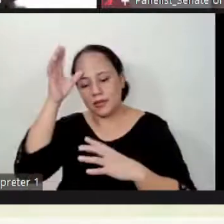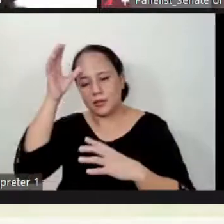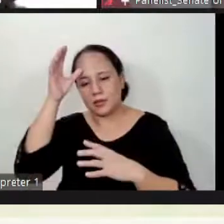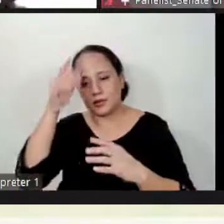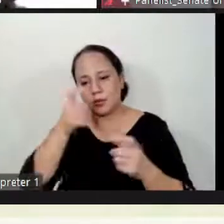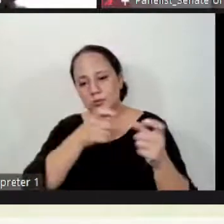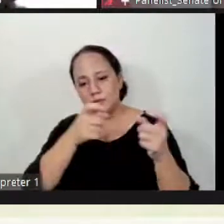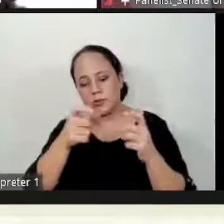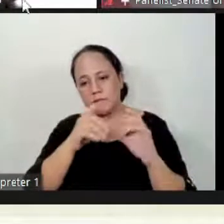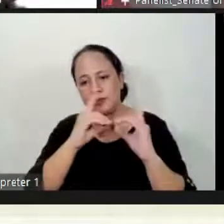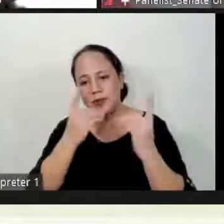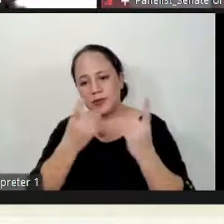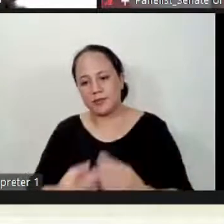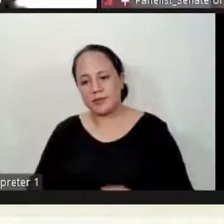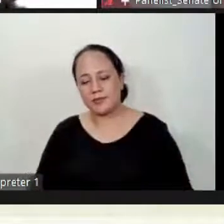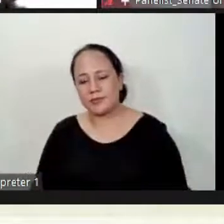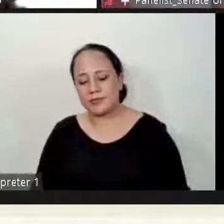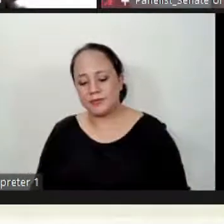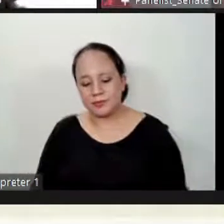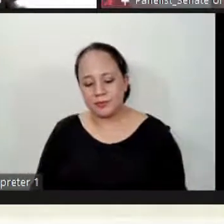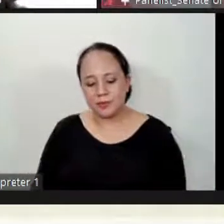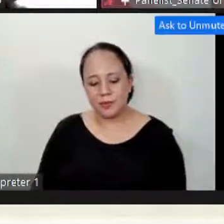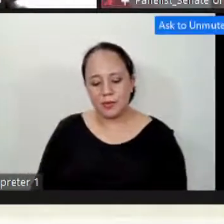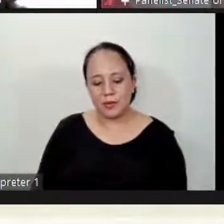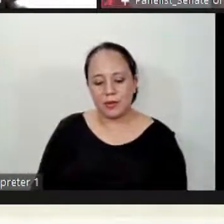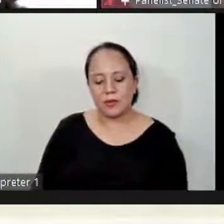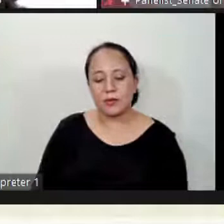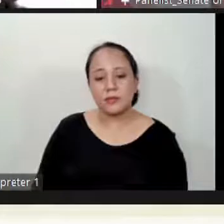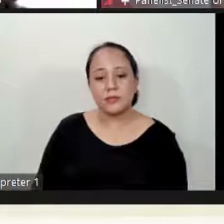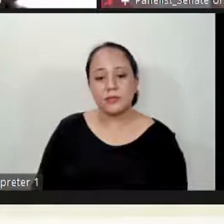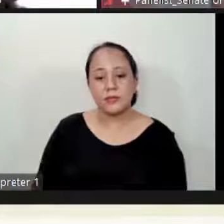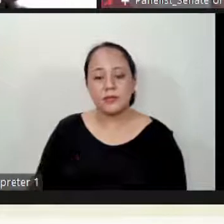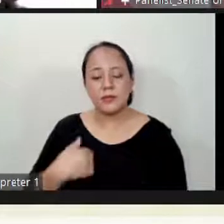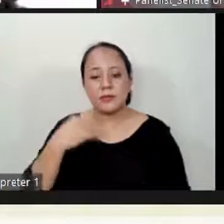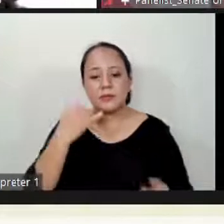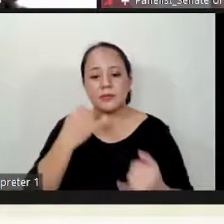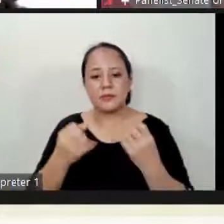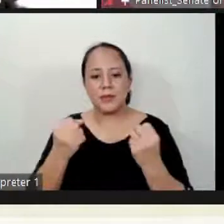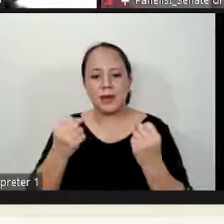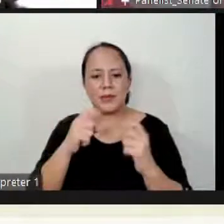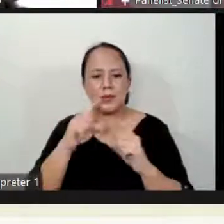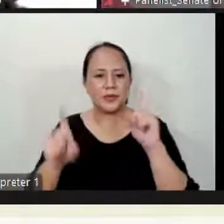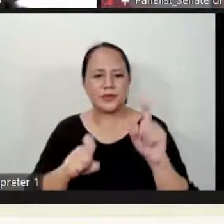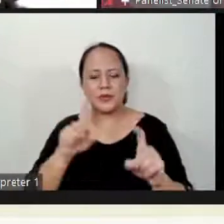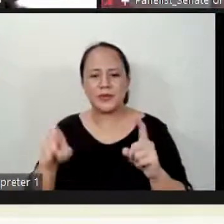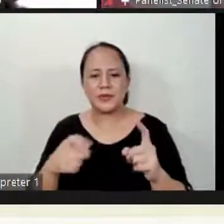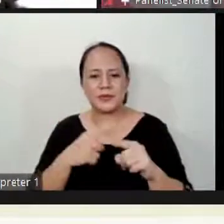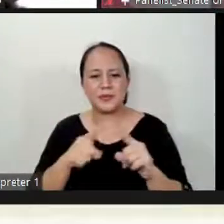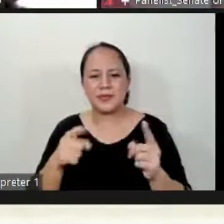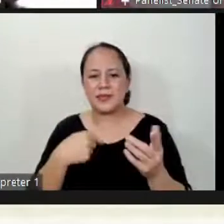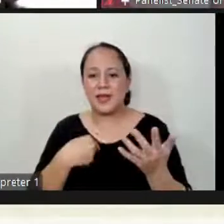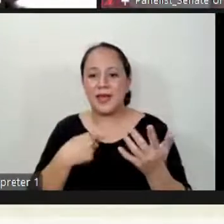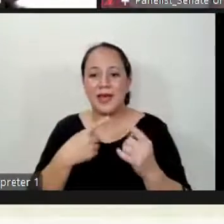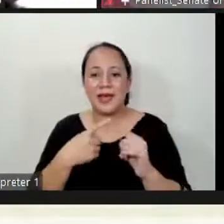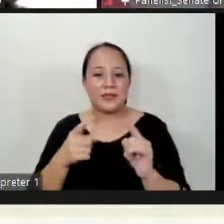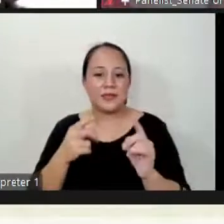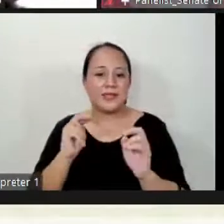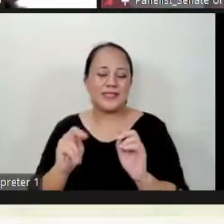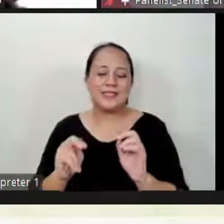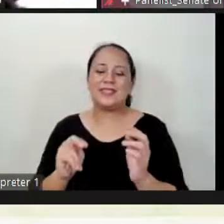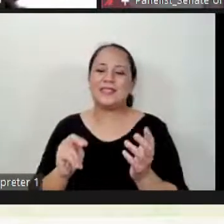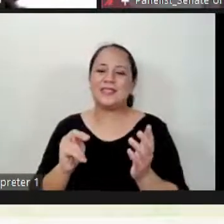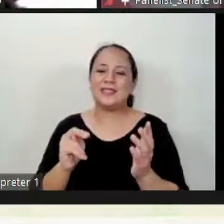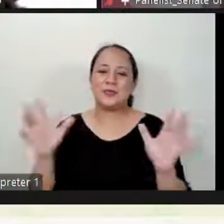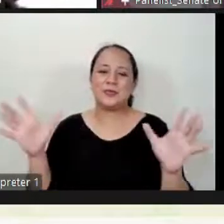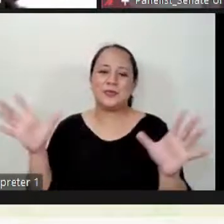also. Okay, we have lots of questions that just came up, but we need to